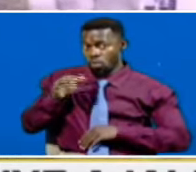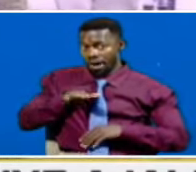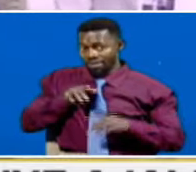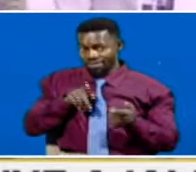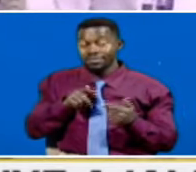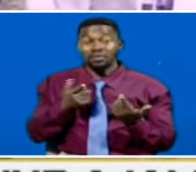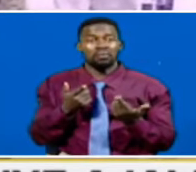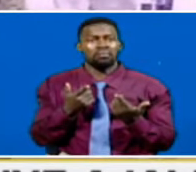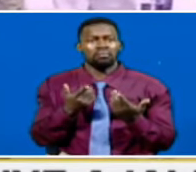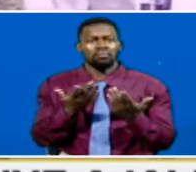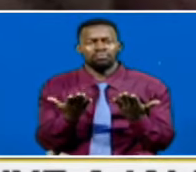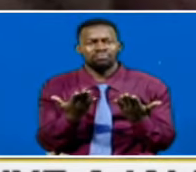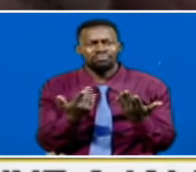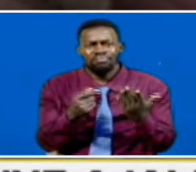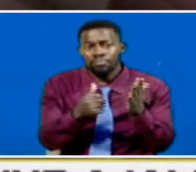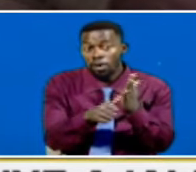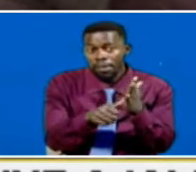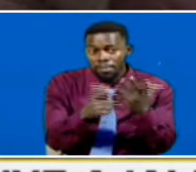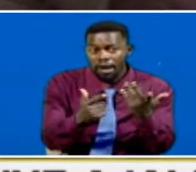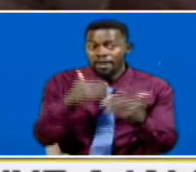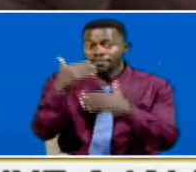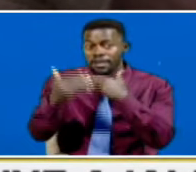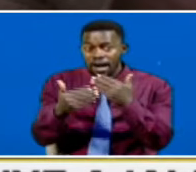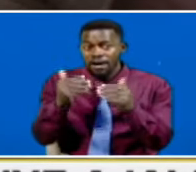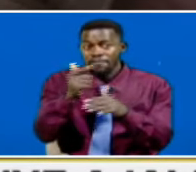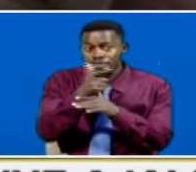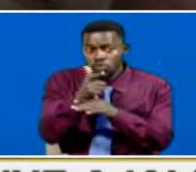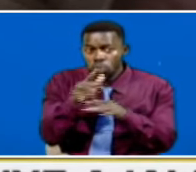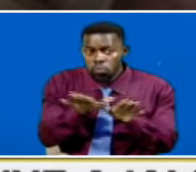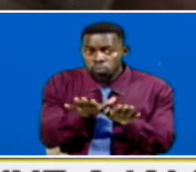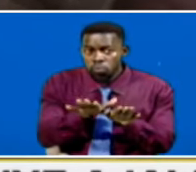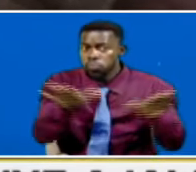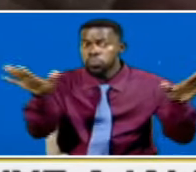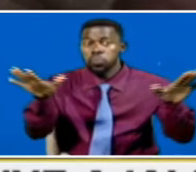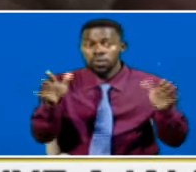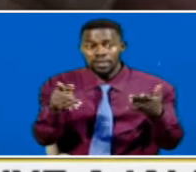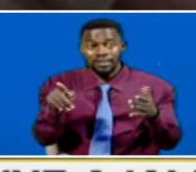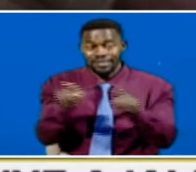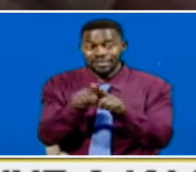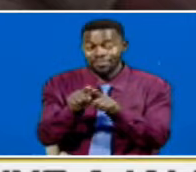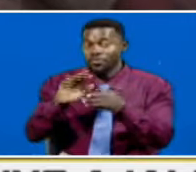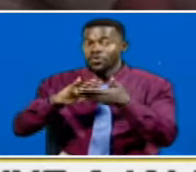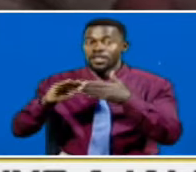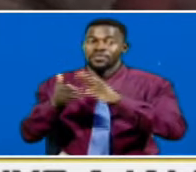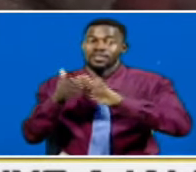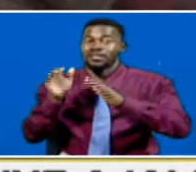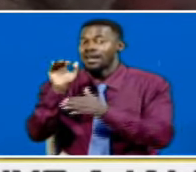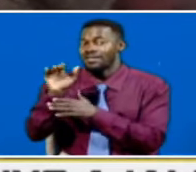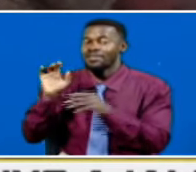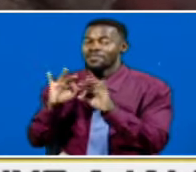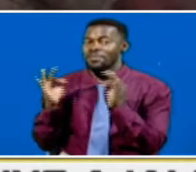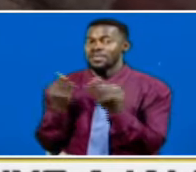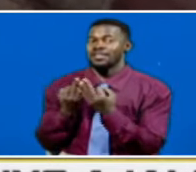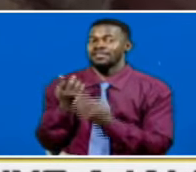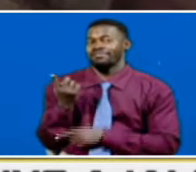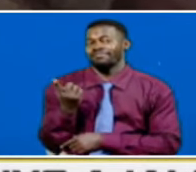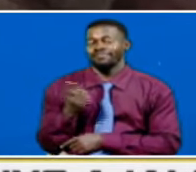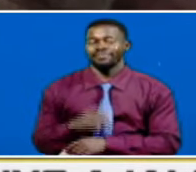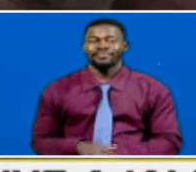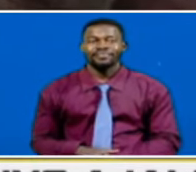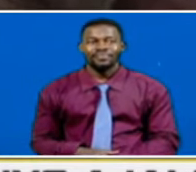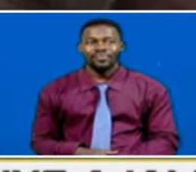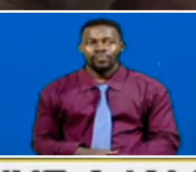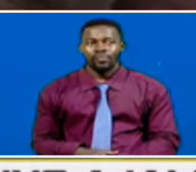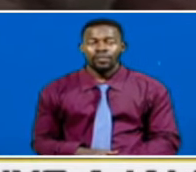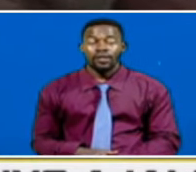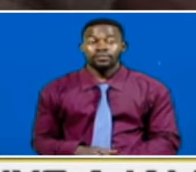amekuwa akishtumiwa vikali baada ya video hiyo kutokea na hata kulazimika kuomba msamaha familia ya mwakilishi wadi huyo.